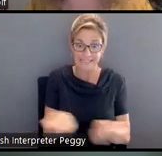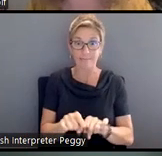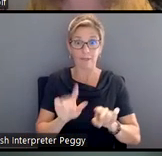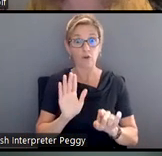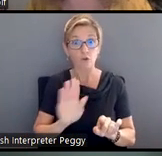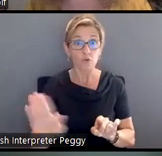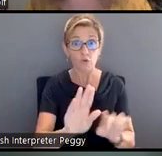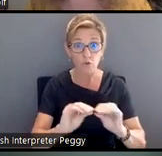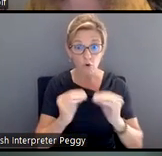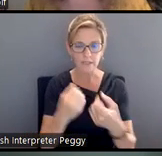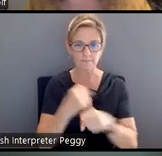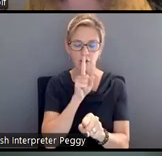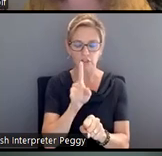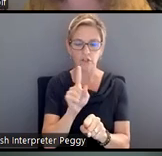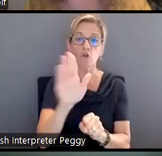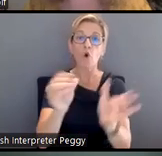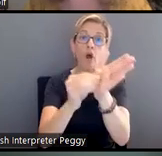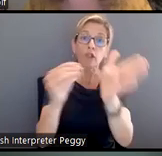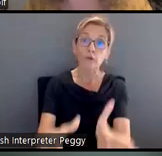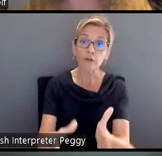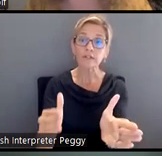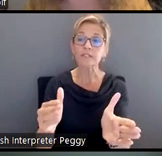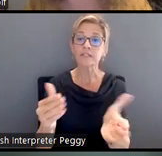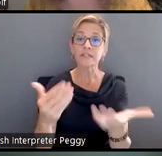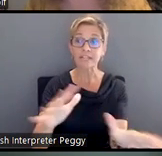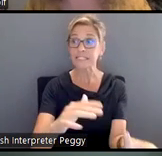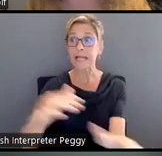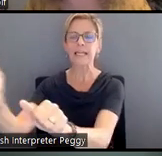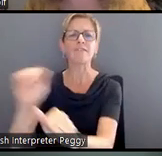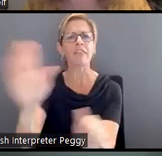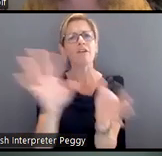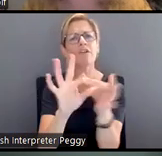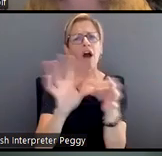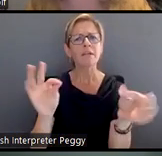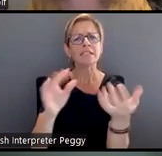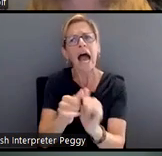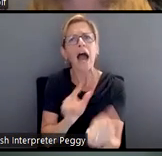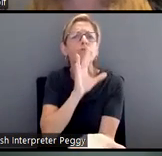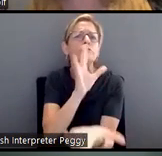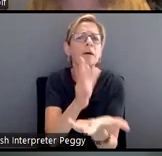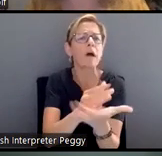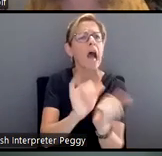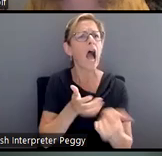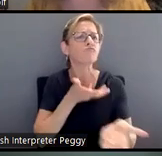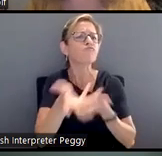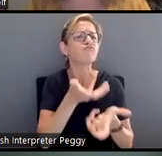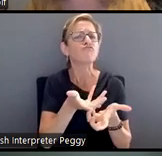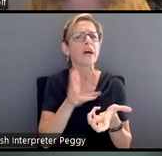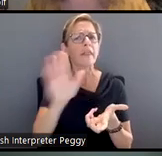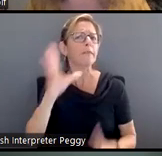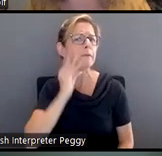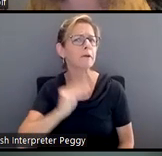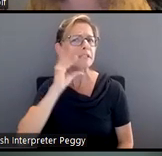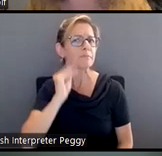want to think about, what do your learners say after they've participated in your programs? What did they get out of it? What language do they use